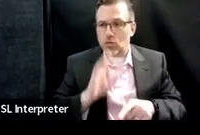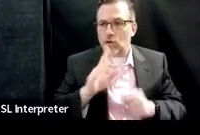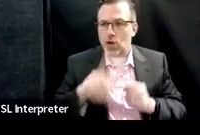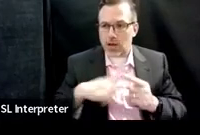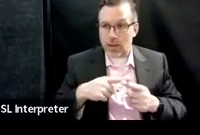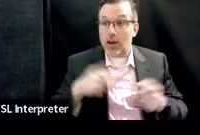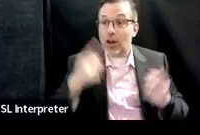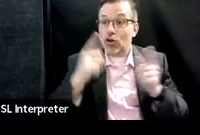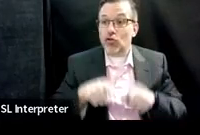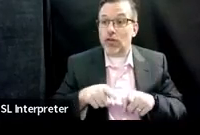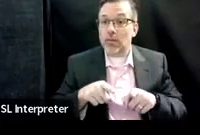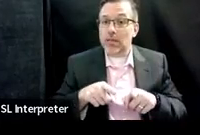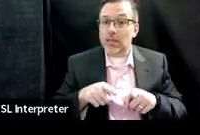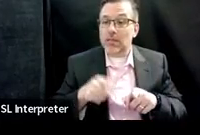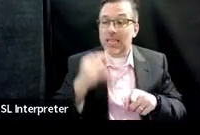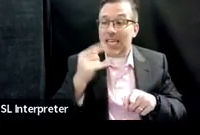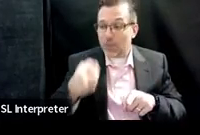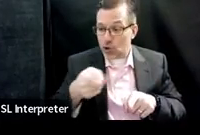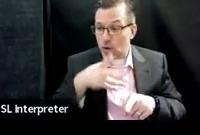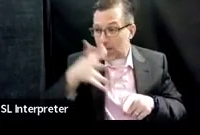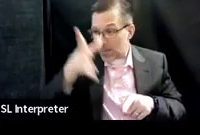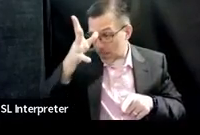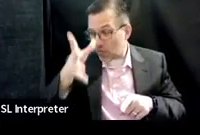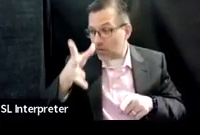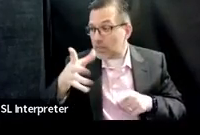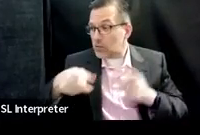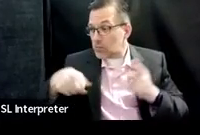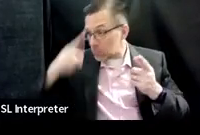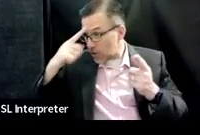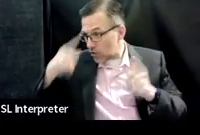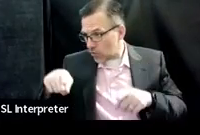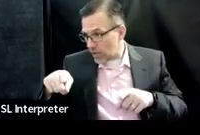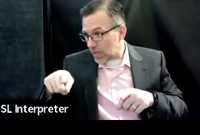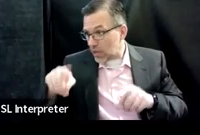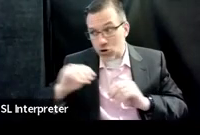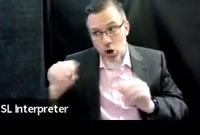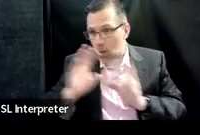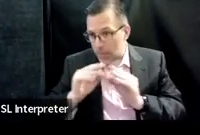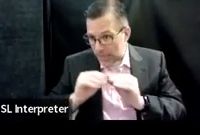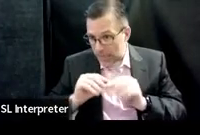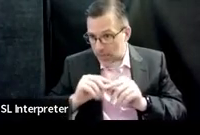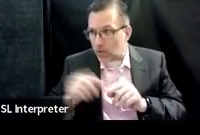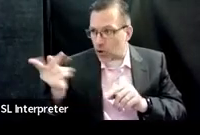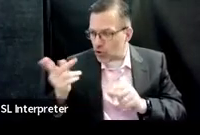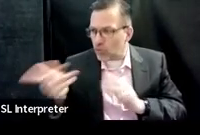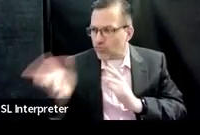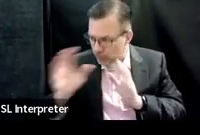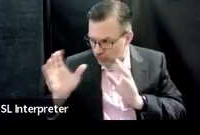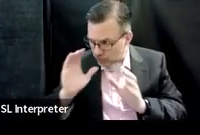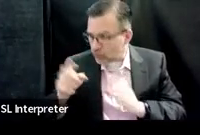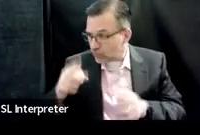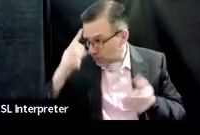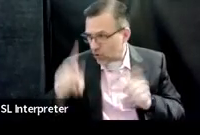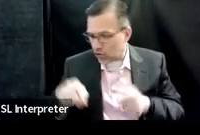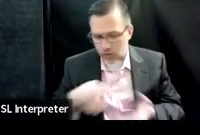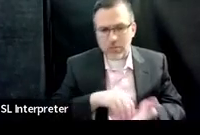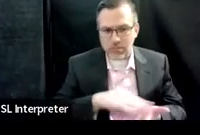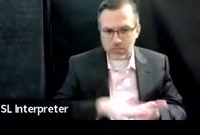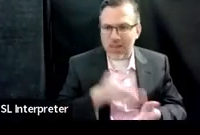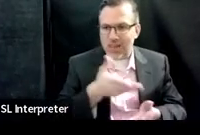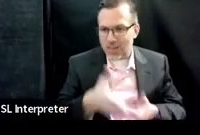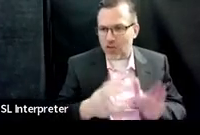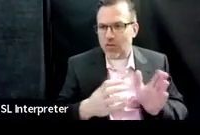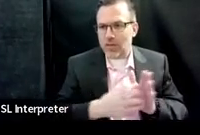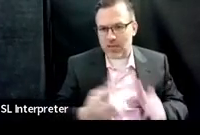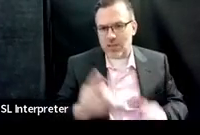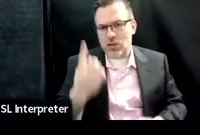meeting. And then everything in this section is going to reflect those decisions around programming, those special ed